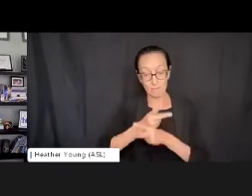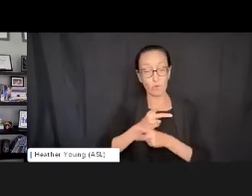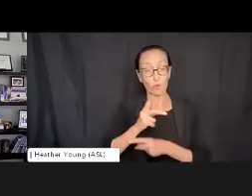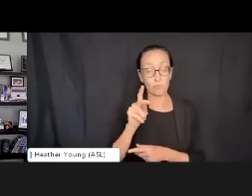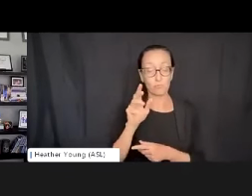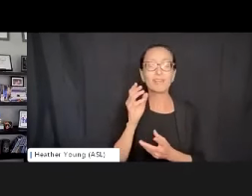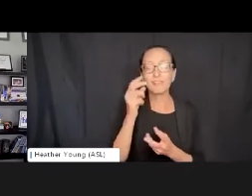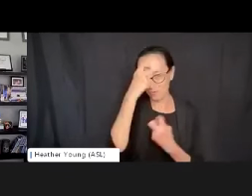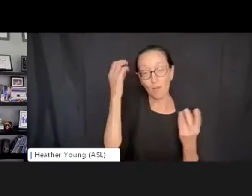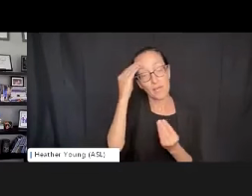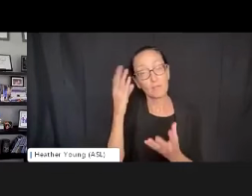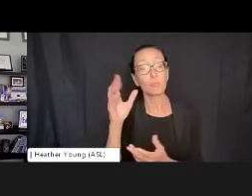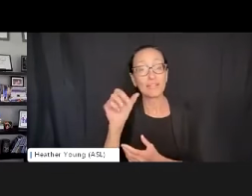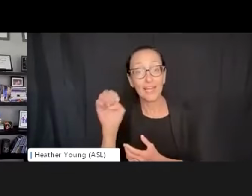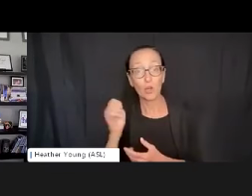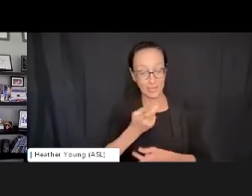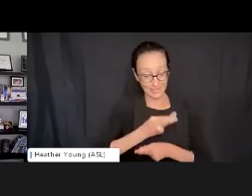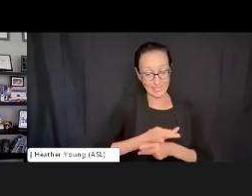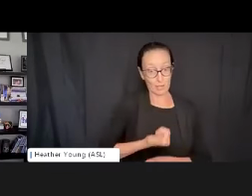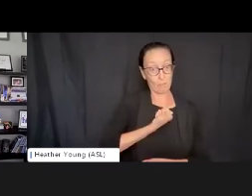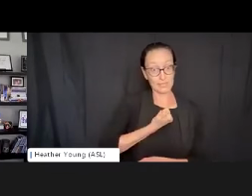of being trauma-informed.